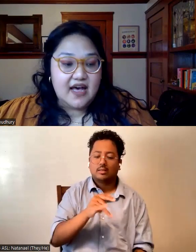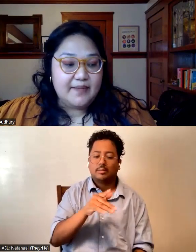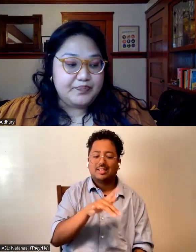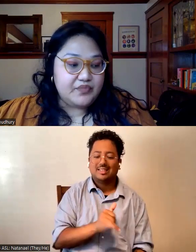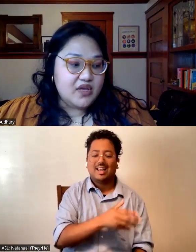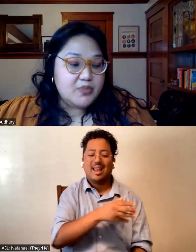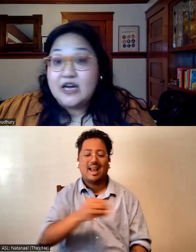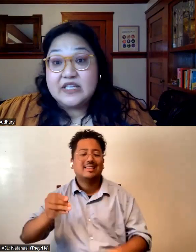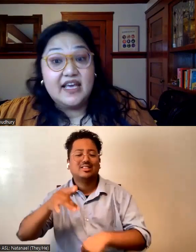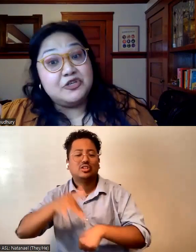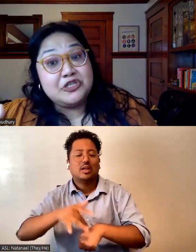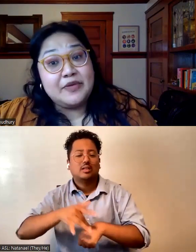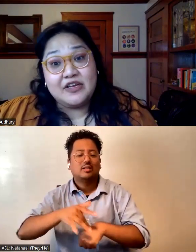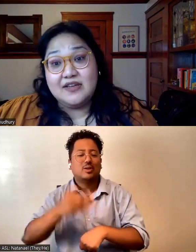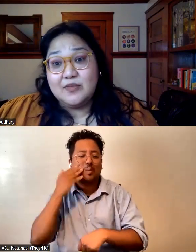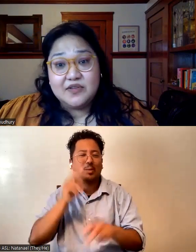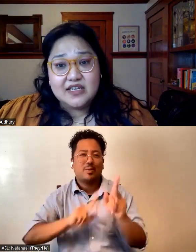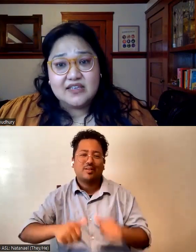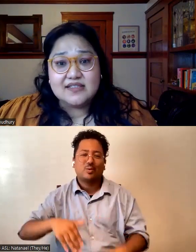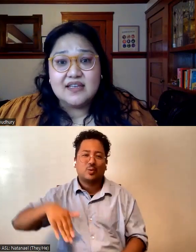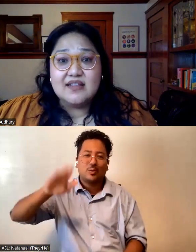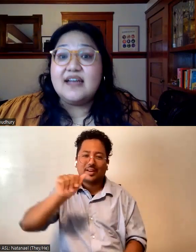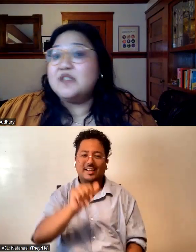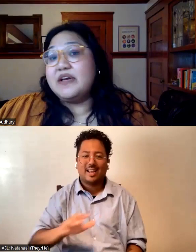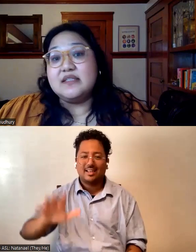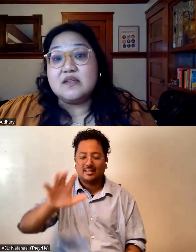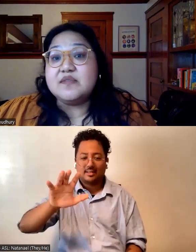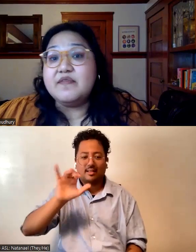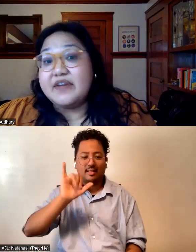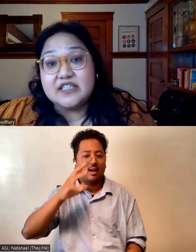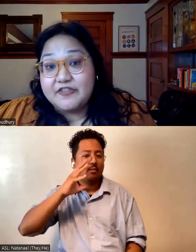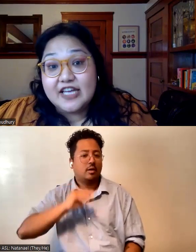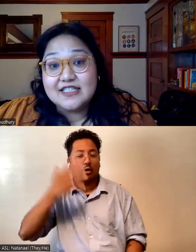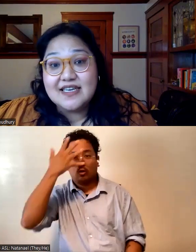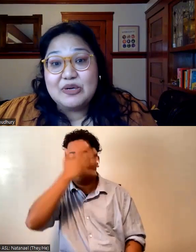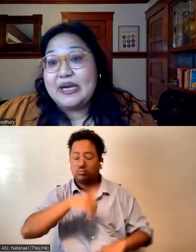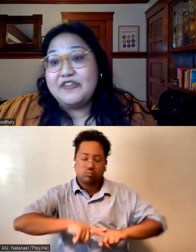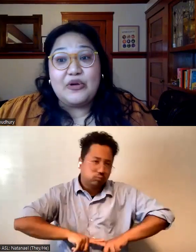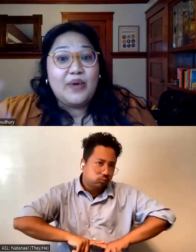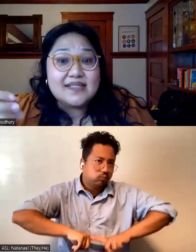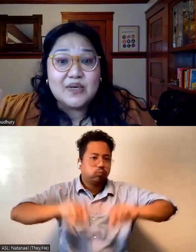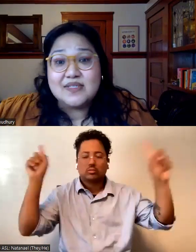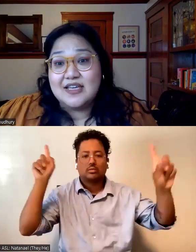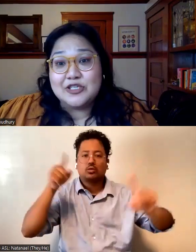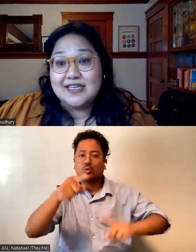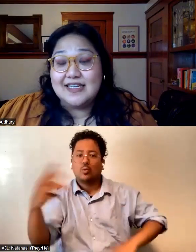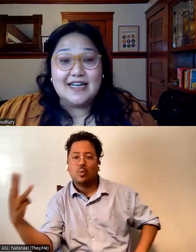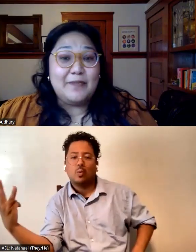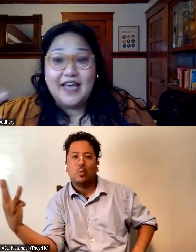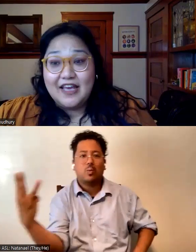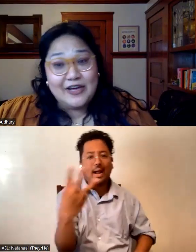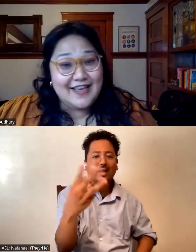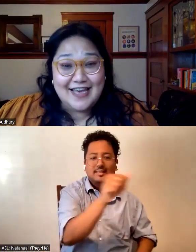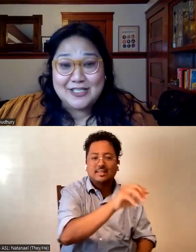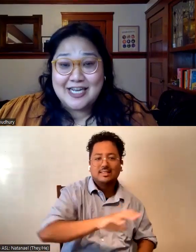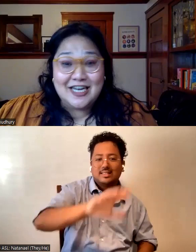largely, predominantly Asian American communities, that experience looks very different, right? If you're a West Coast Asian, a